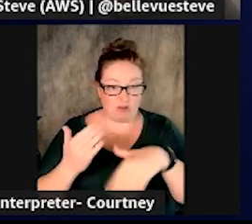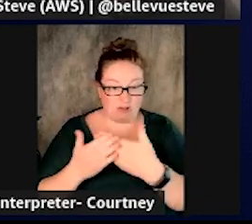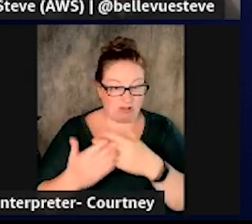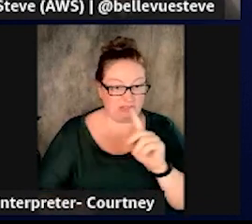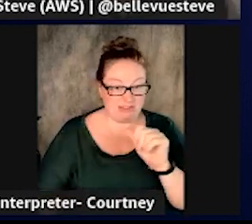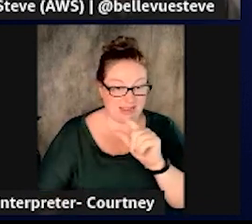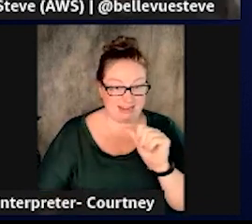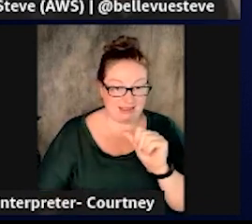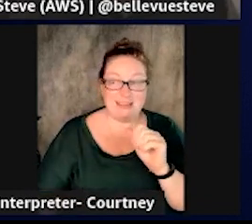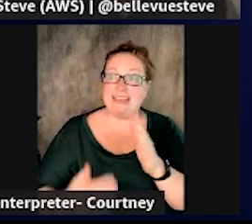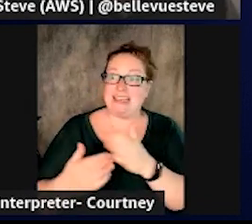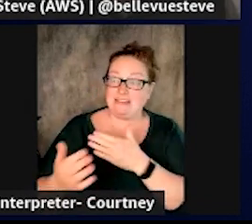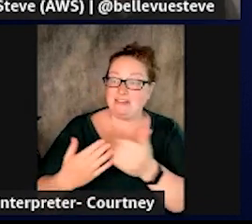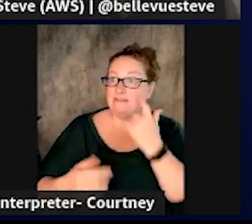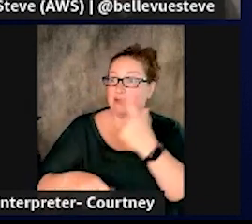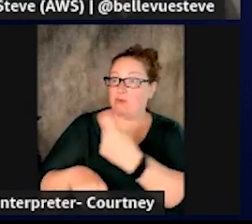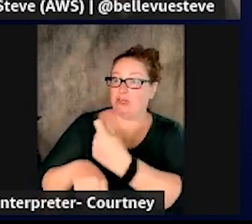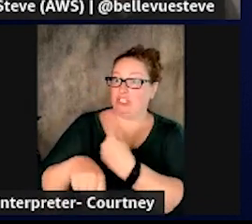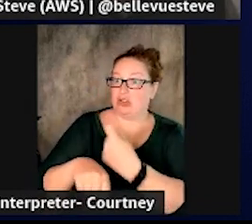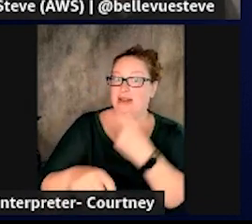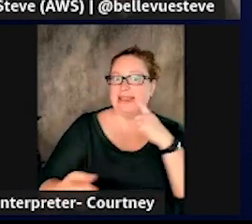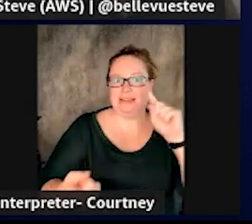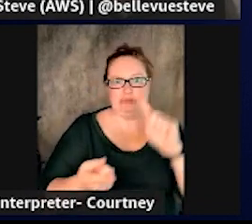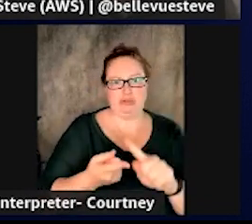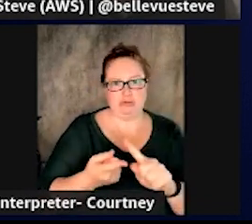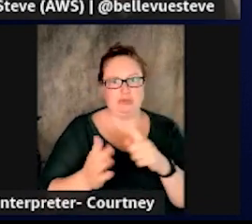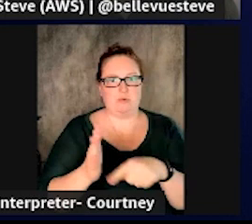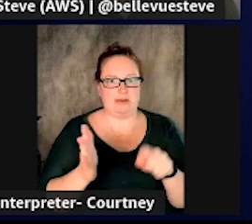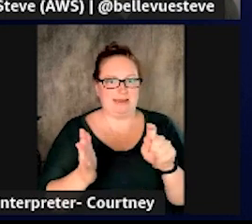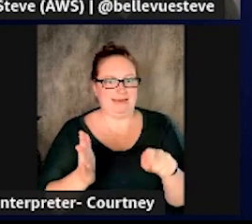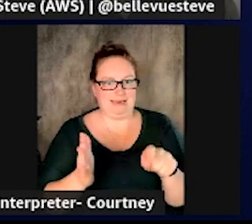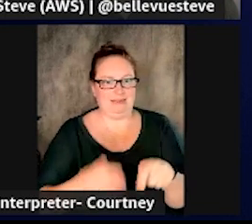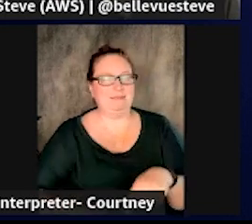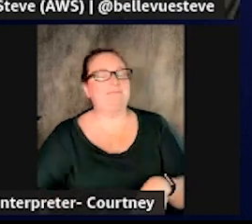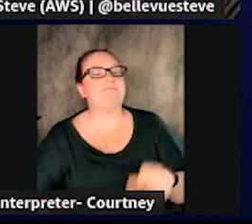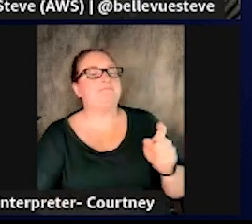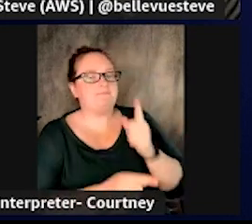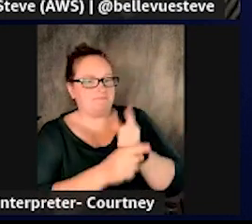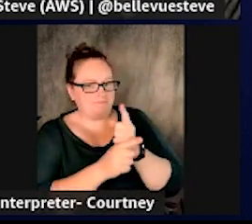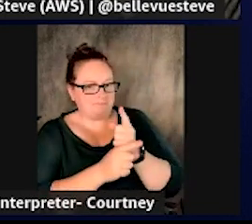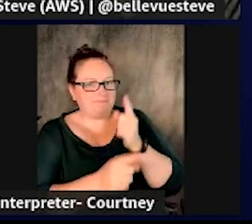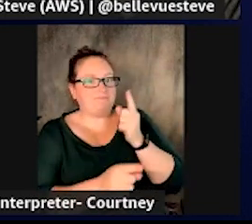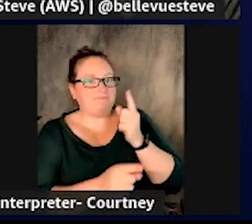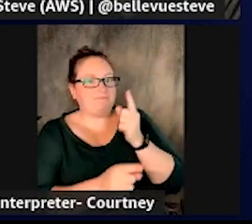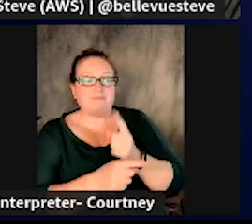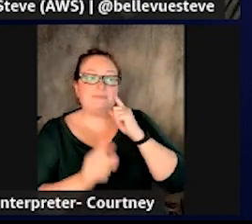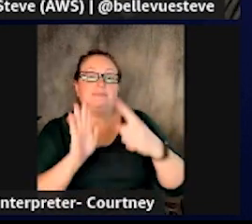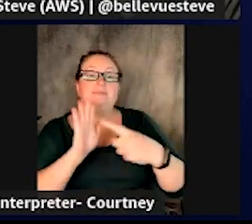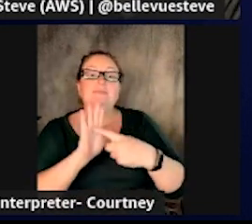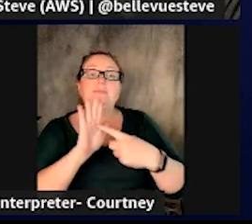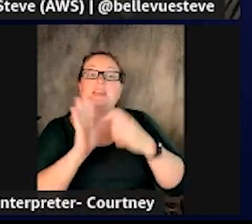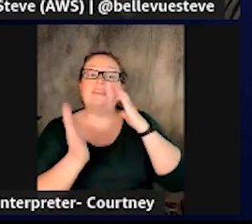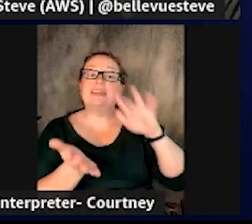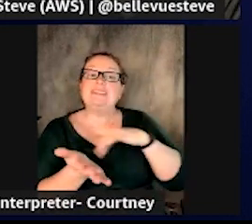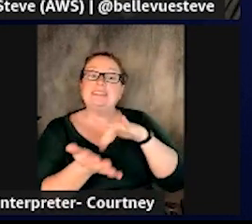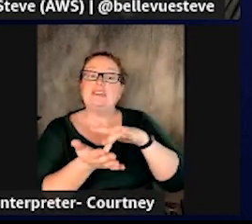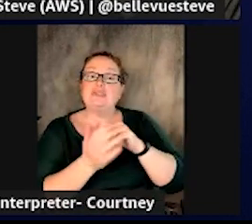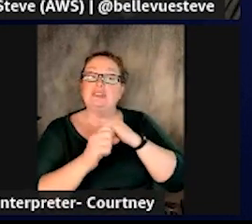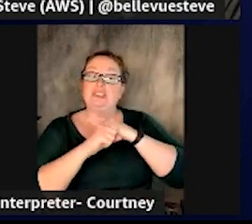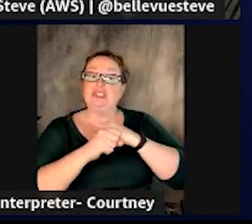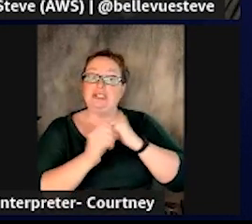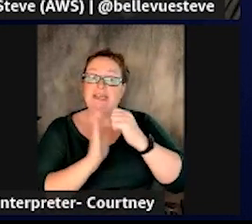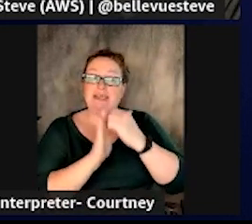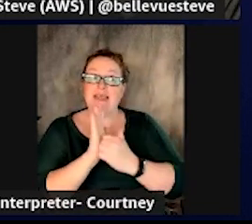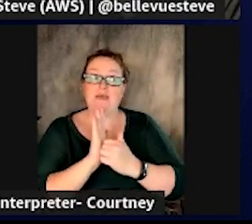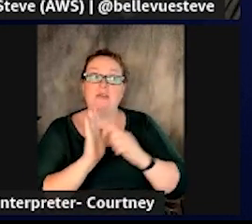to share it. I can just reduce it to what I need. That's right. So, for example, if I had a central security account and the only thing I want in that account is the